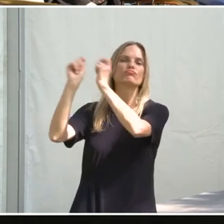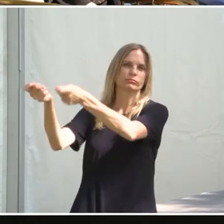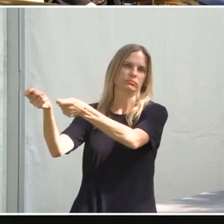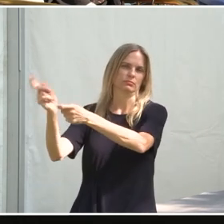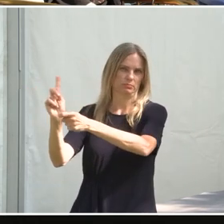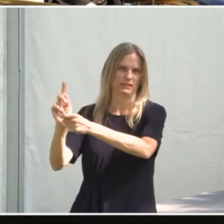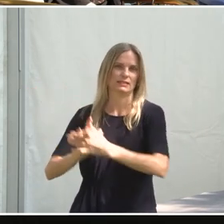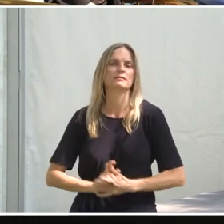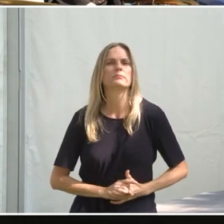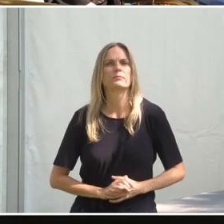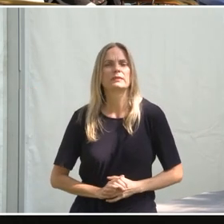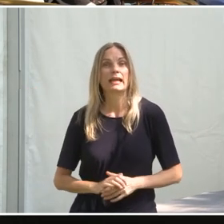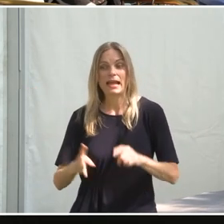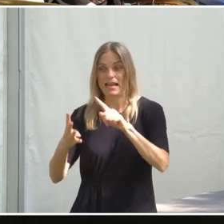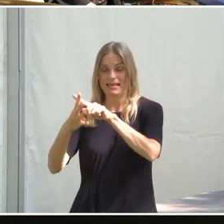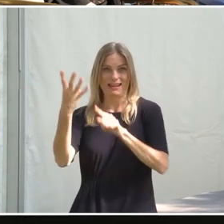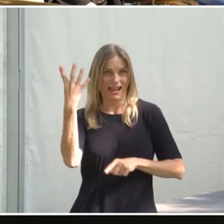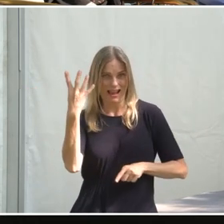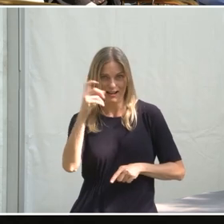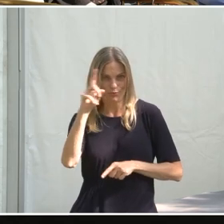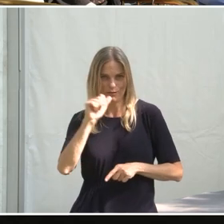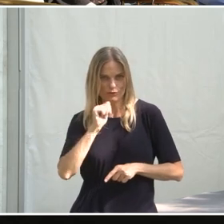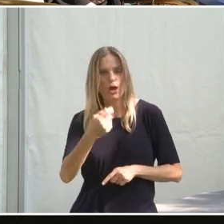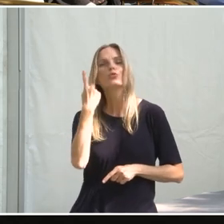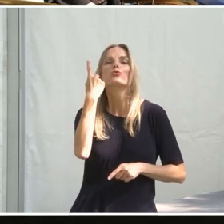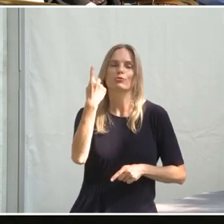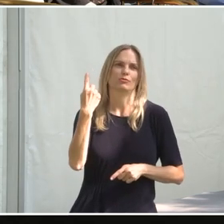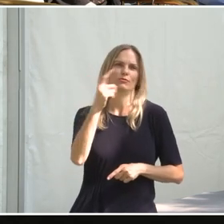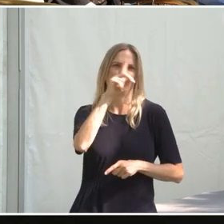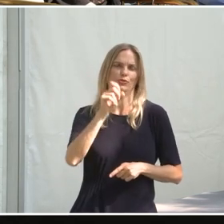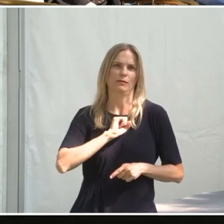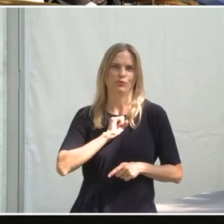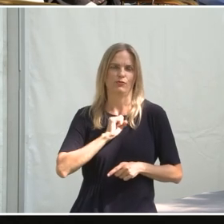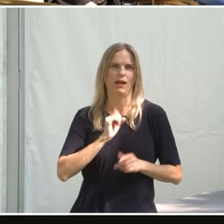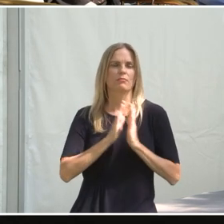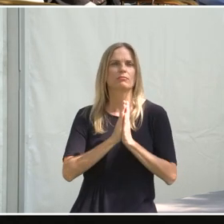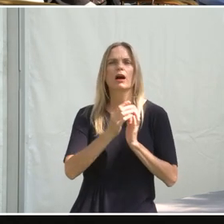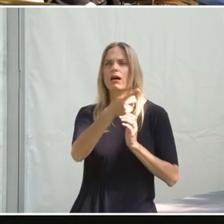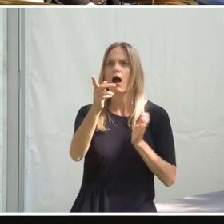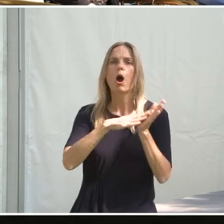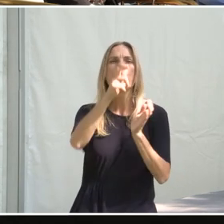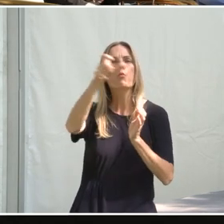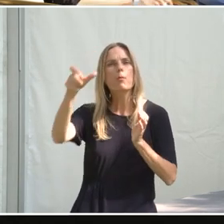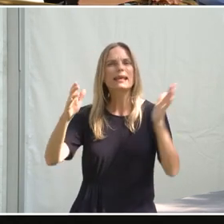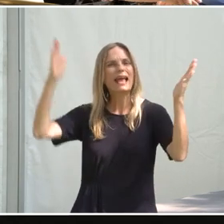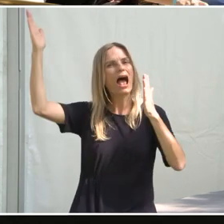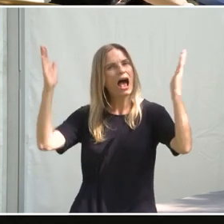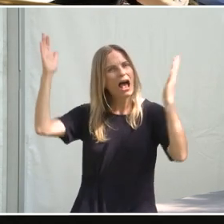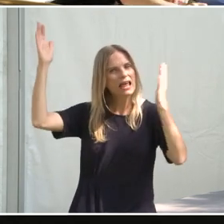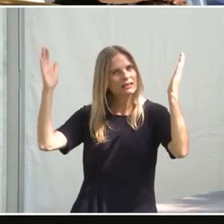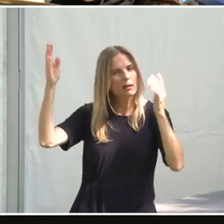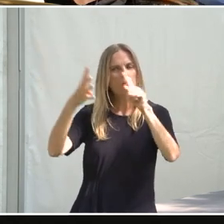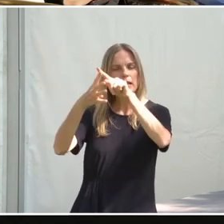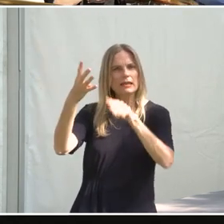we cannot send forward four questions. We can only send forward one question. So I'm going to ask the audience to vote which of the